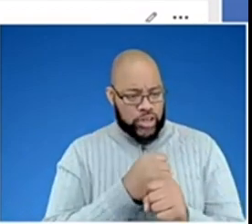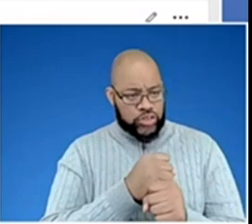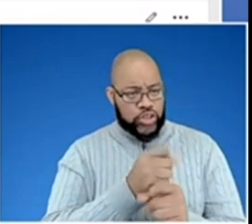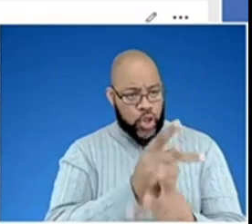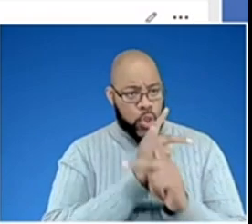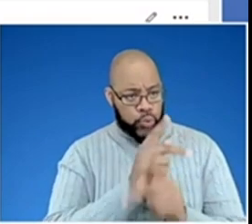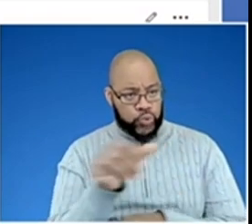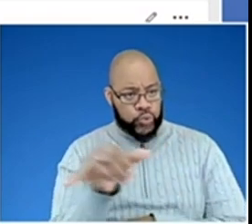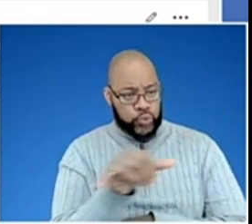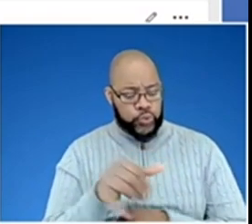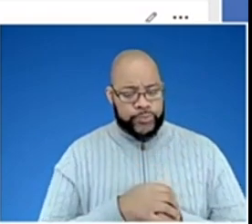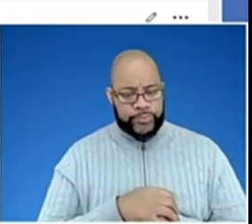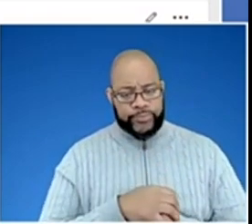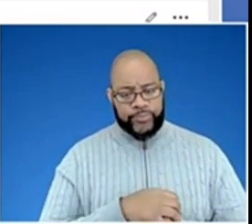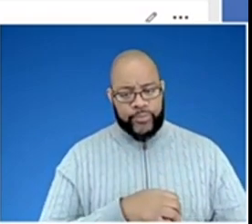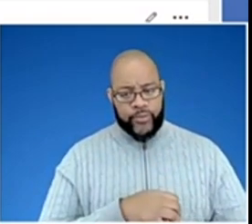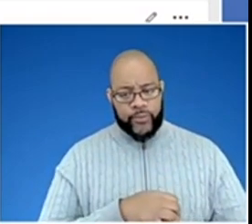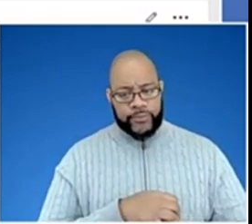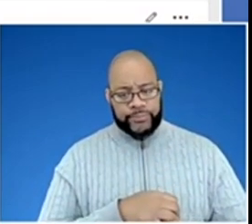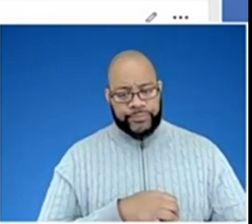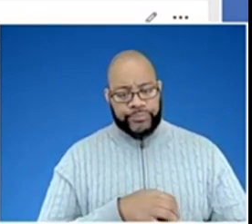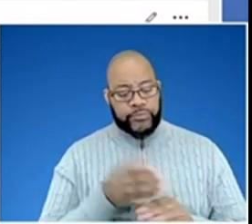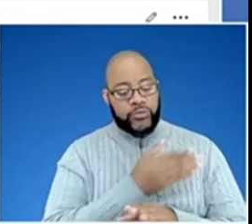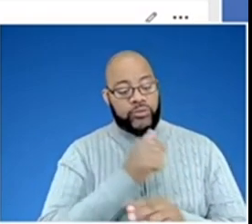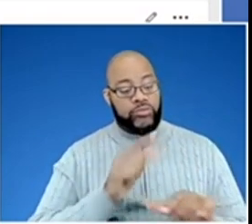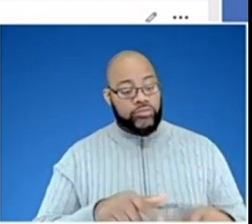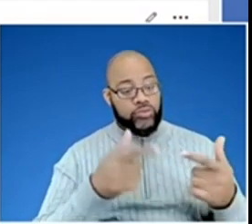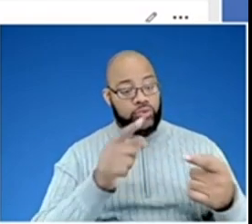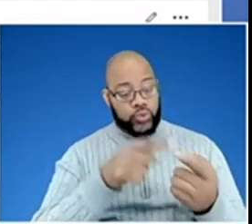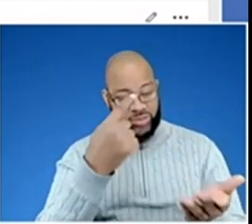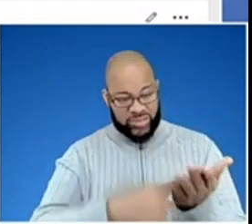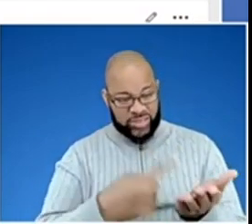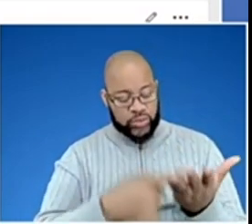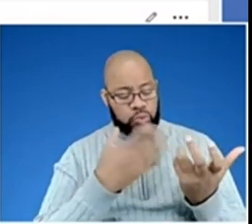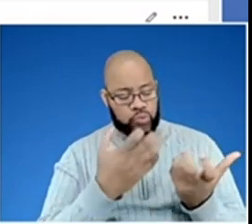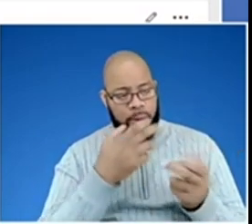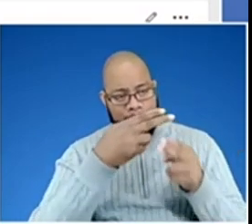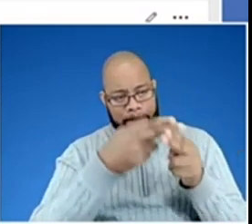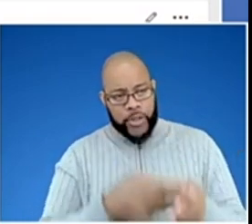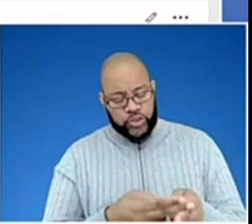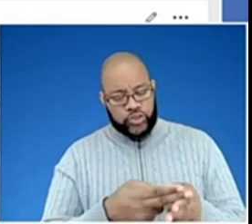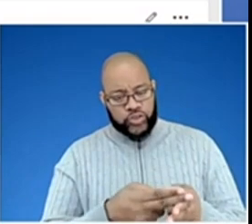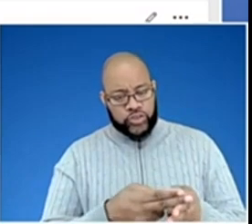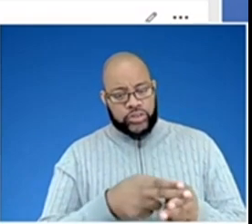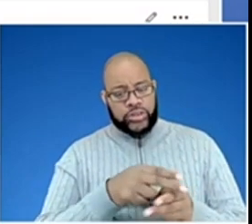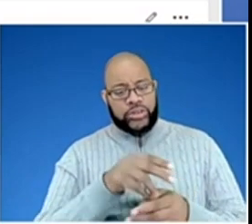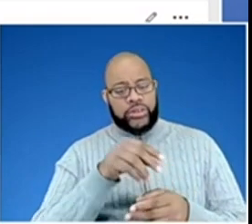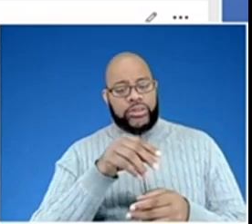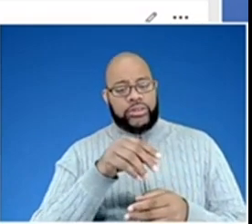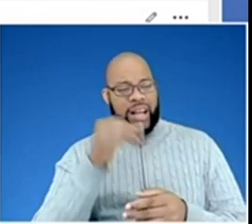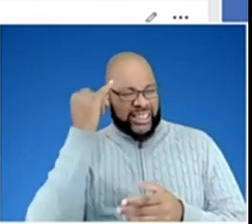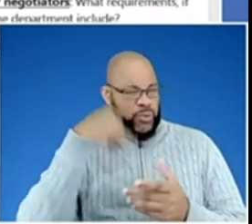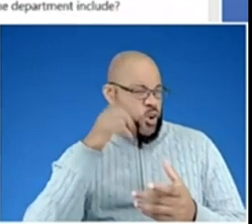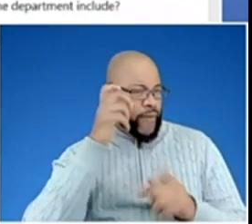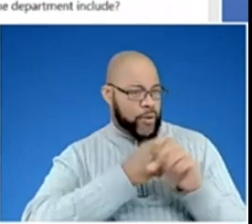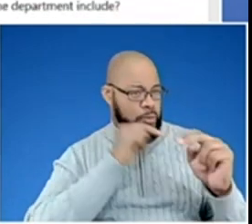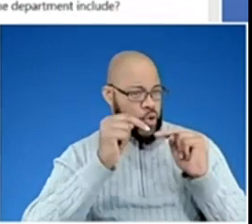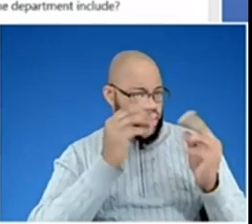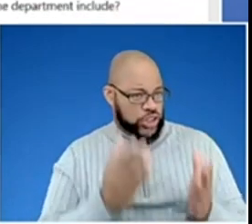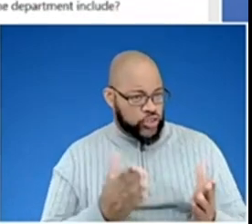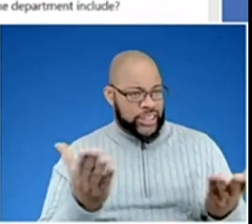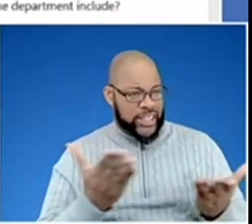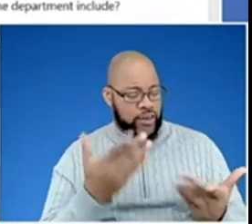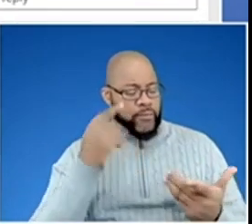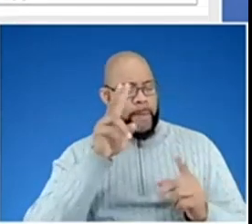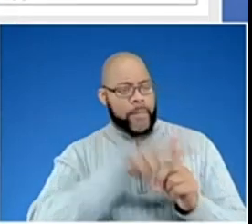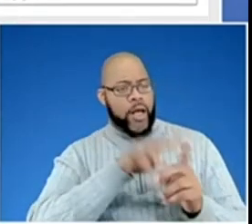well. So before we turn it over to discussion, we wanted to mention an idea that we heard from negotiators here about applying